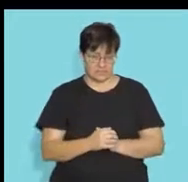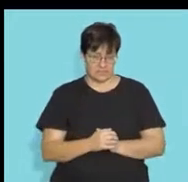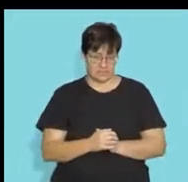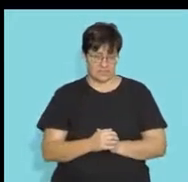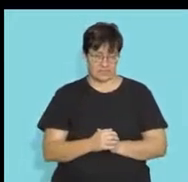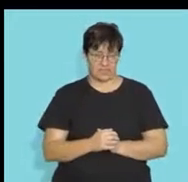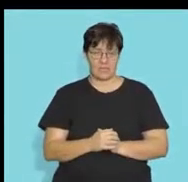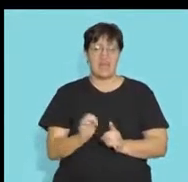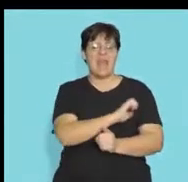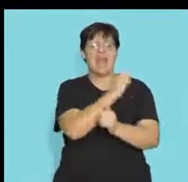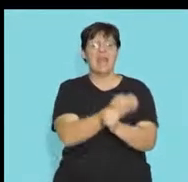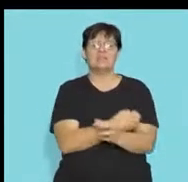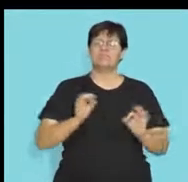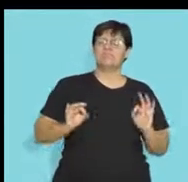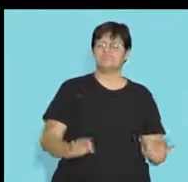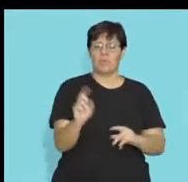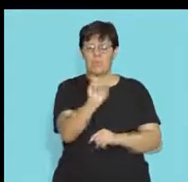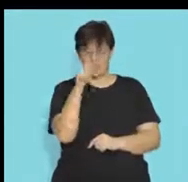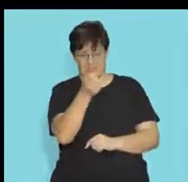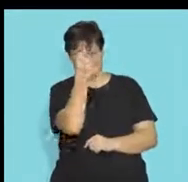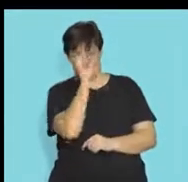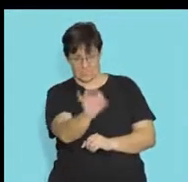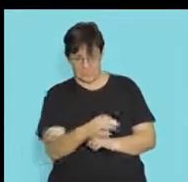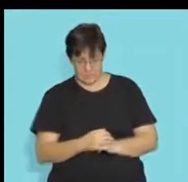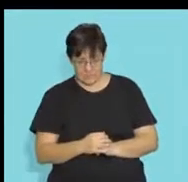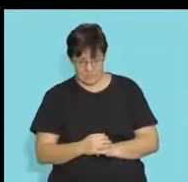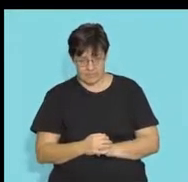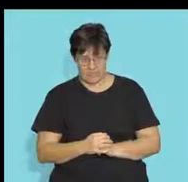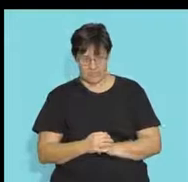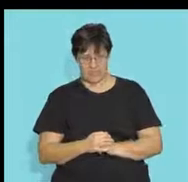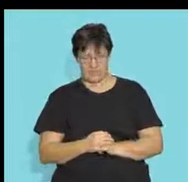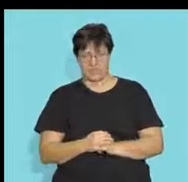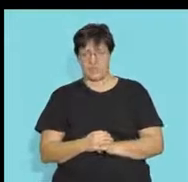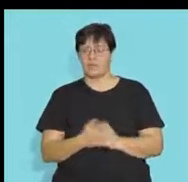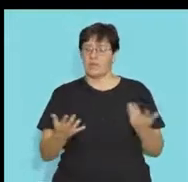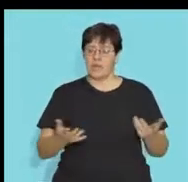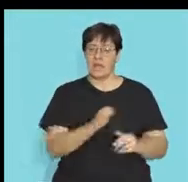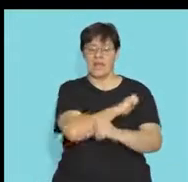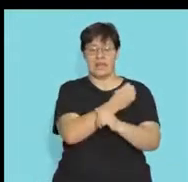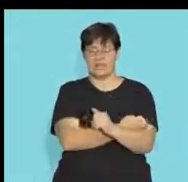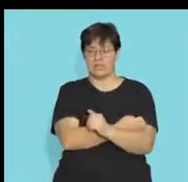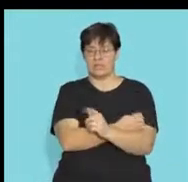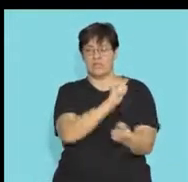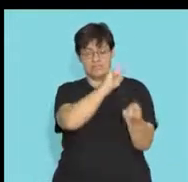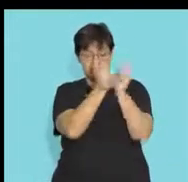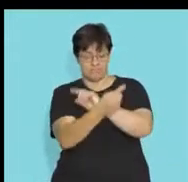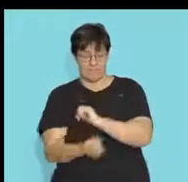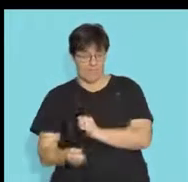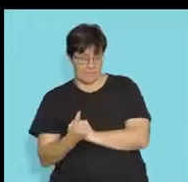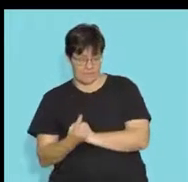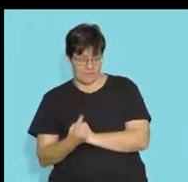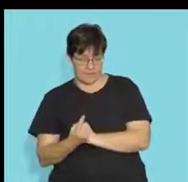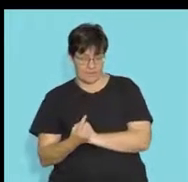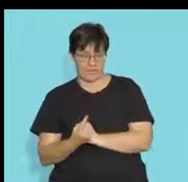It's important that we understand what energy efficiency is. Let's try and understand what that means. So when energy transformation takes